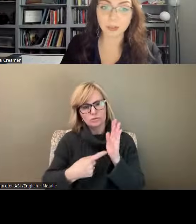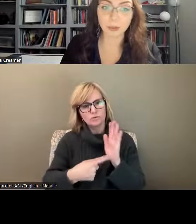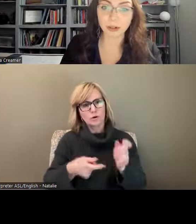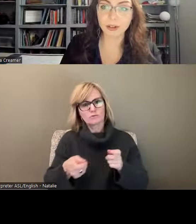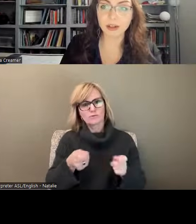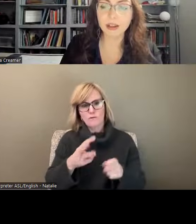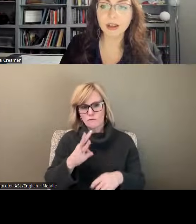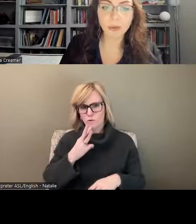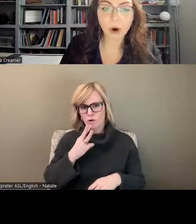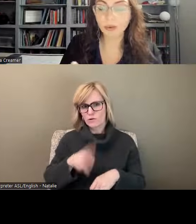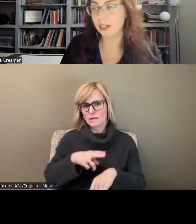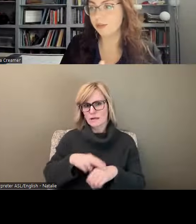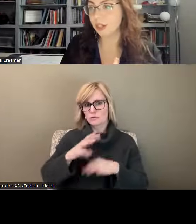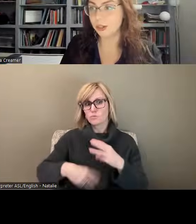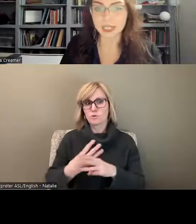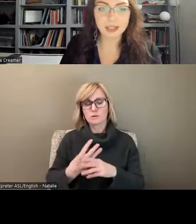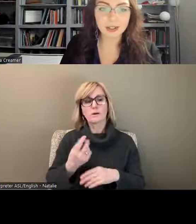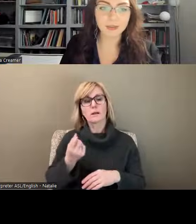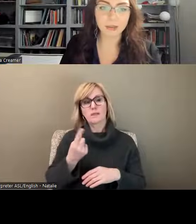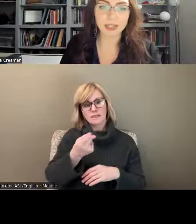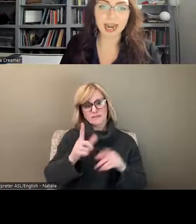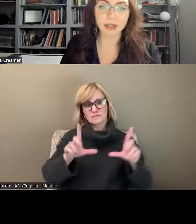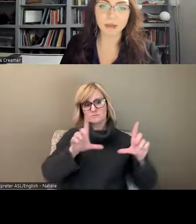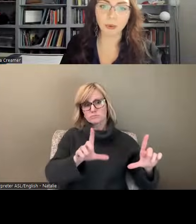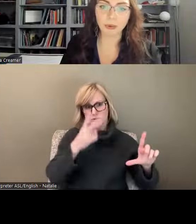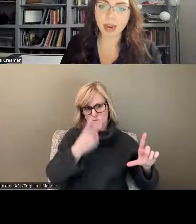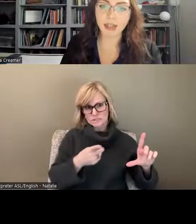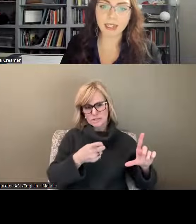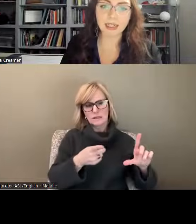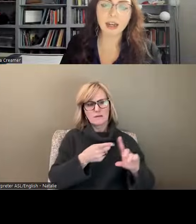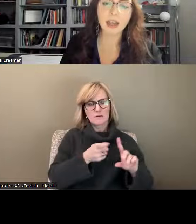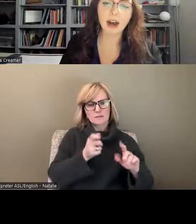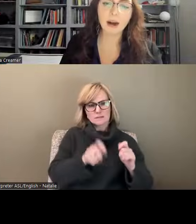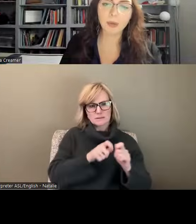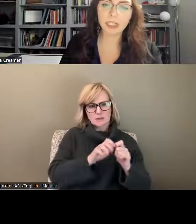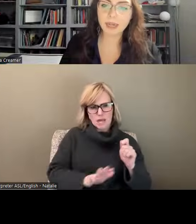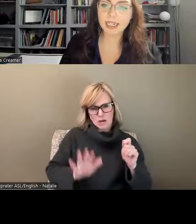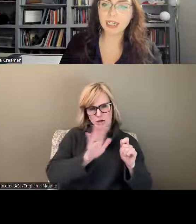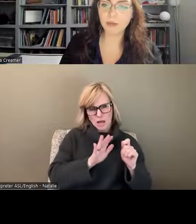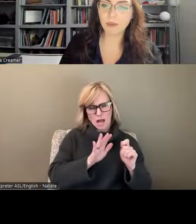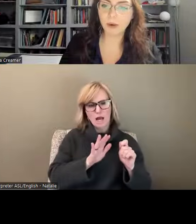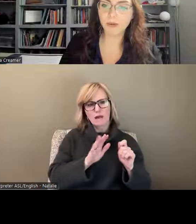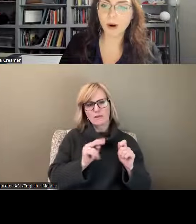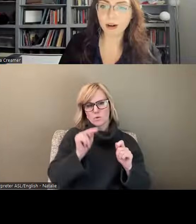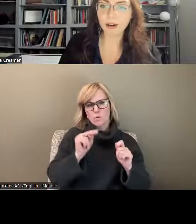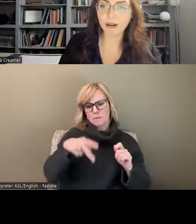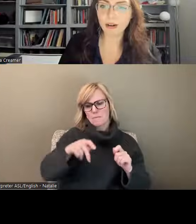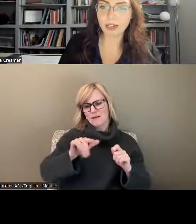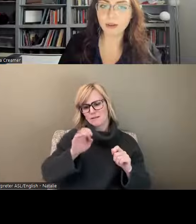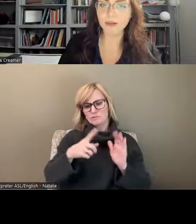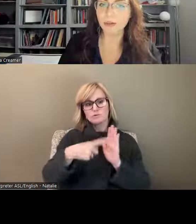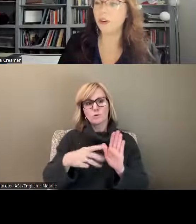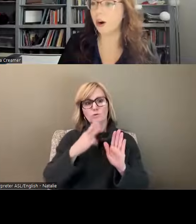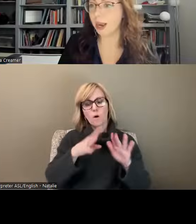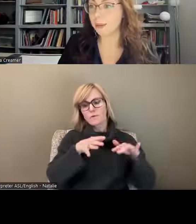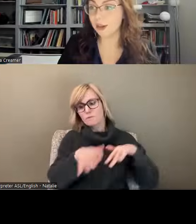the natural world. The wall relief that you see here is from Sennacherib's northern palace, which depicts the flow of water